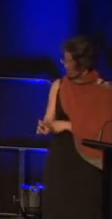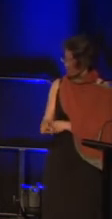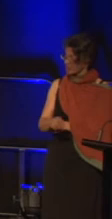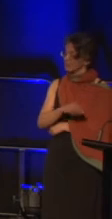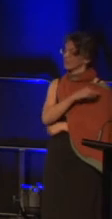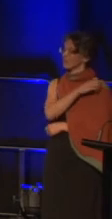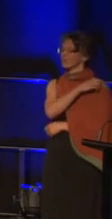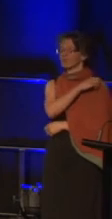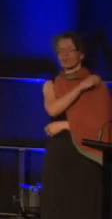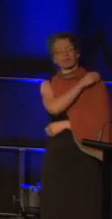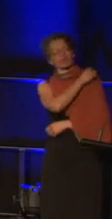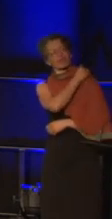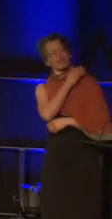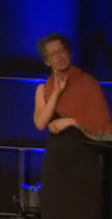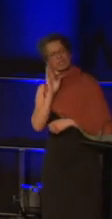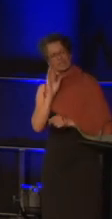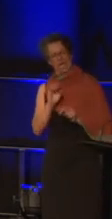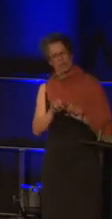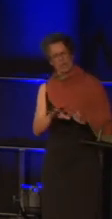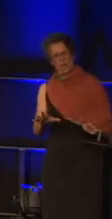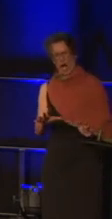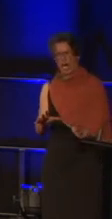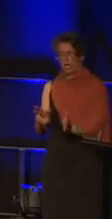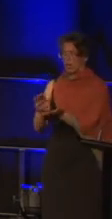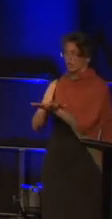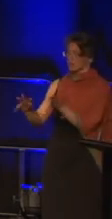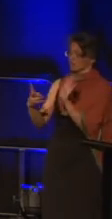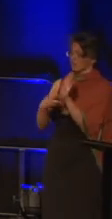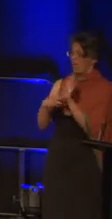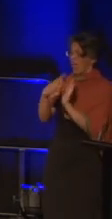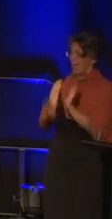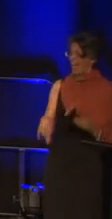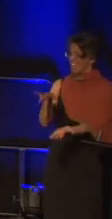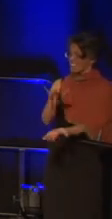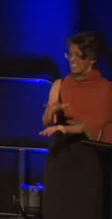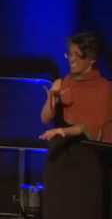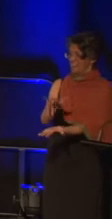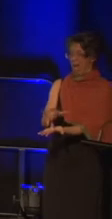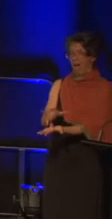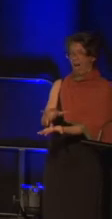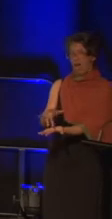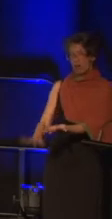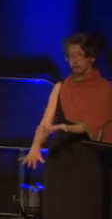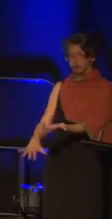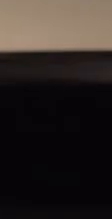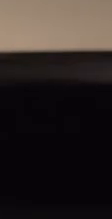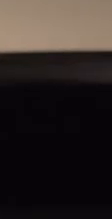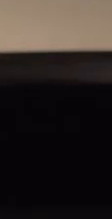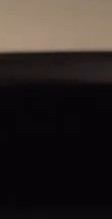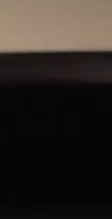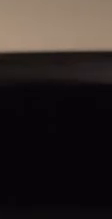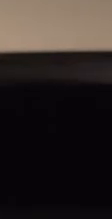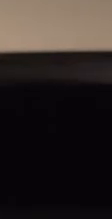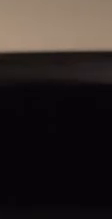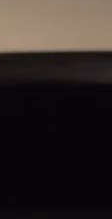Well, it sounds to me like we could have the greatest tourist attraction in the world, doesn't it? We'd have a floating Hondavasa centre,